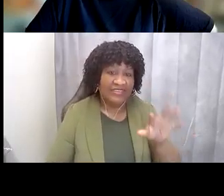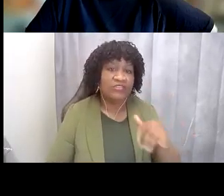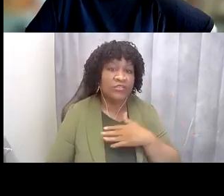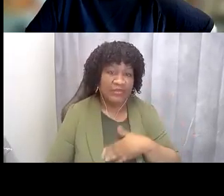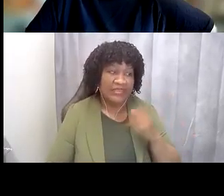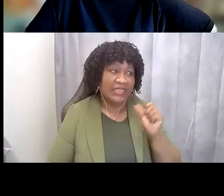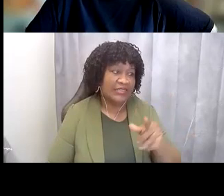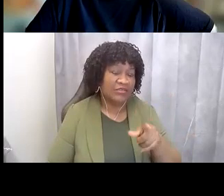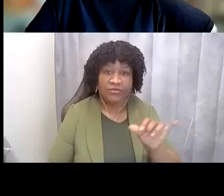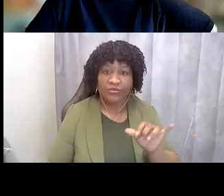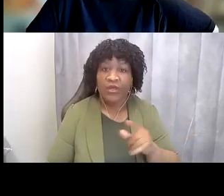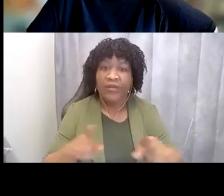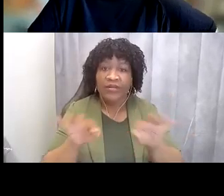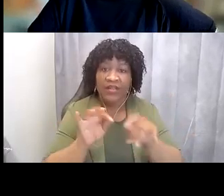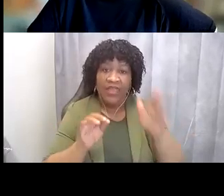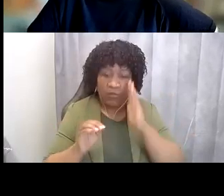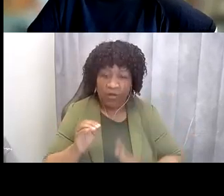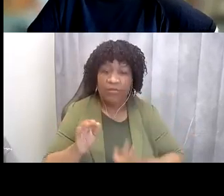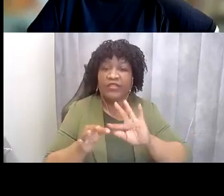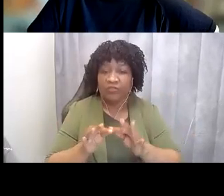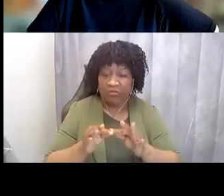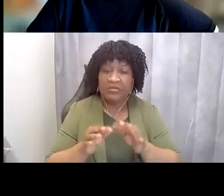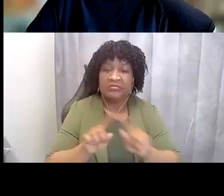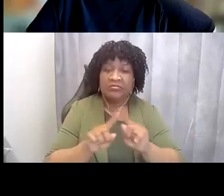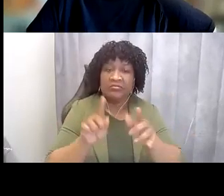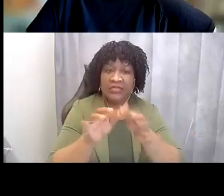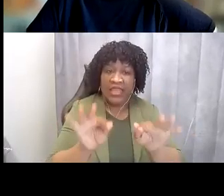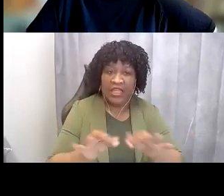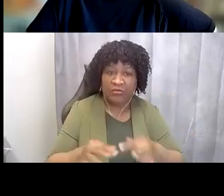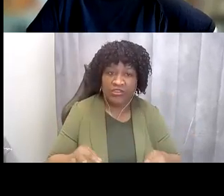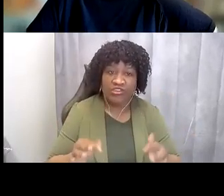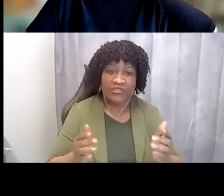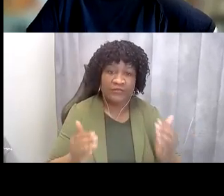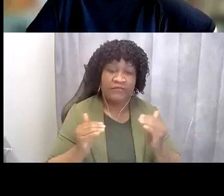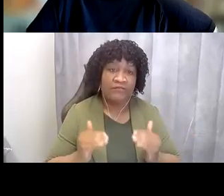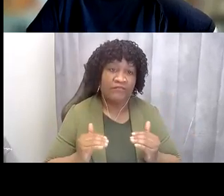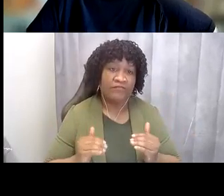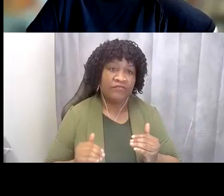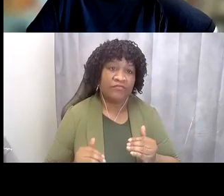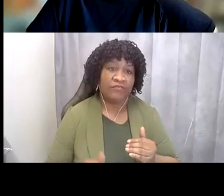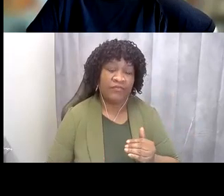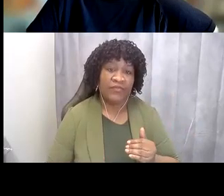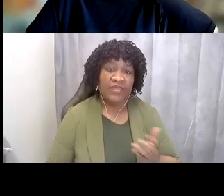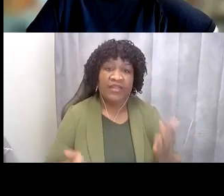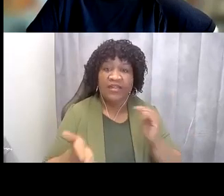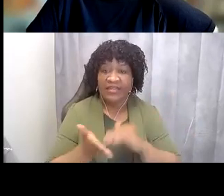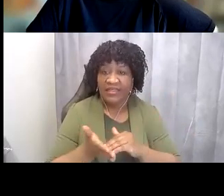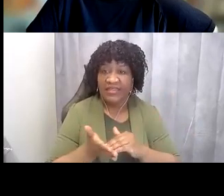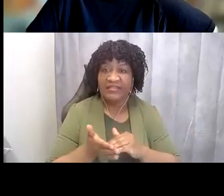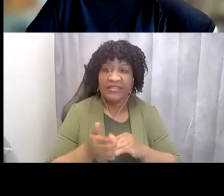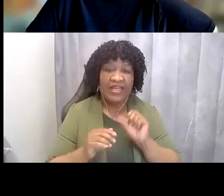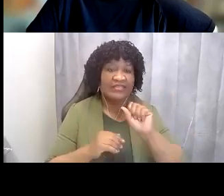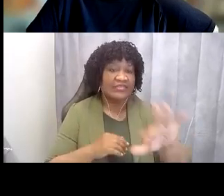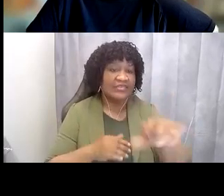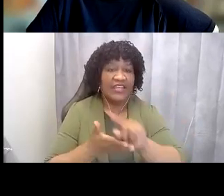can, but they will be interpreted. And then I send these out every